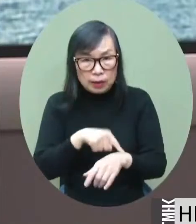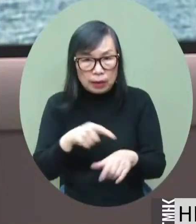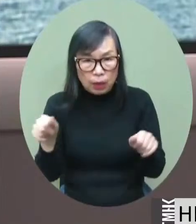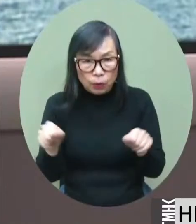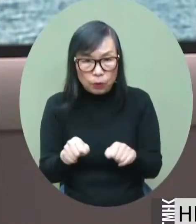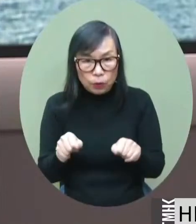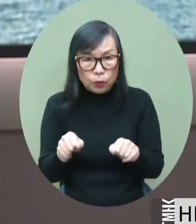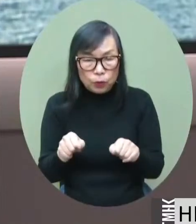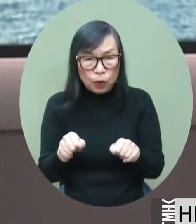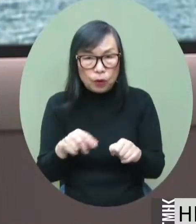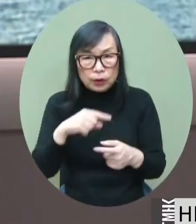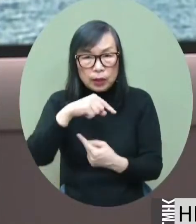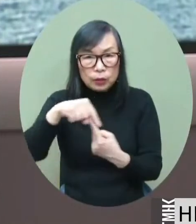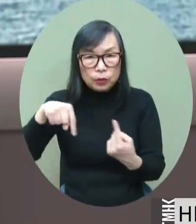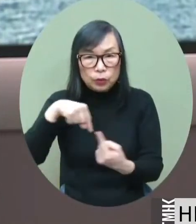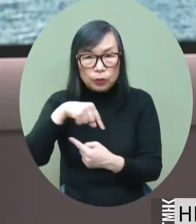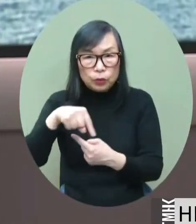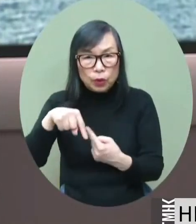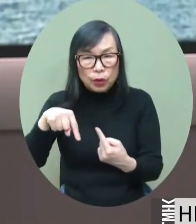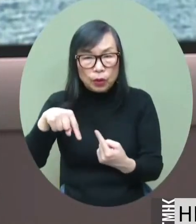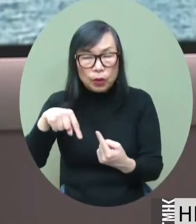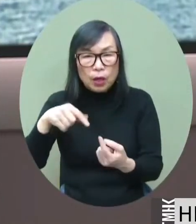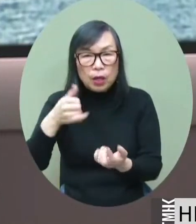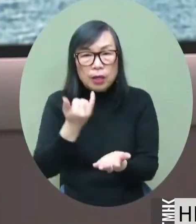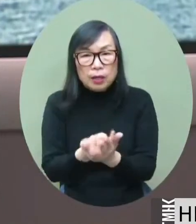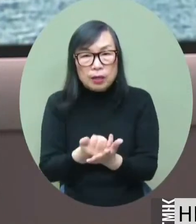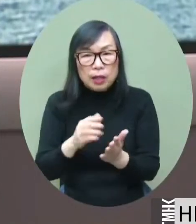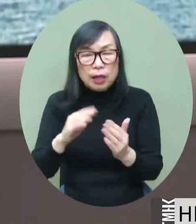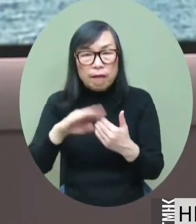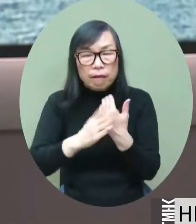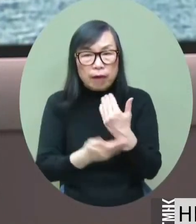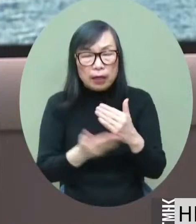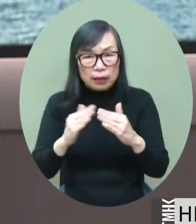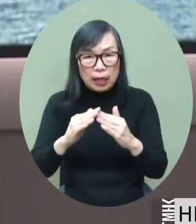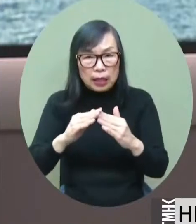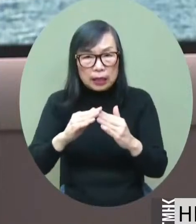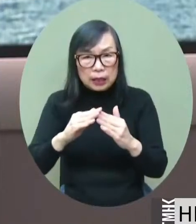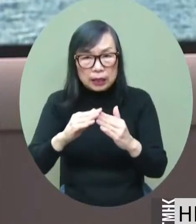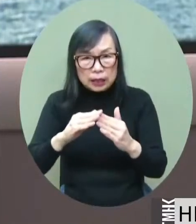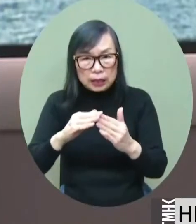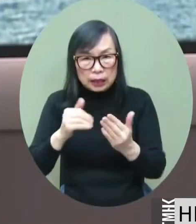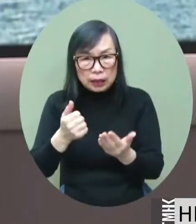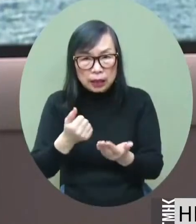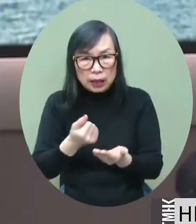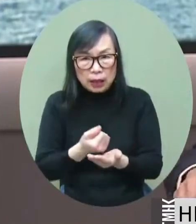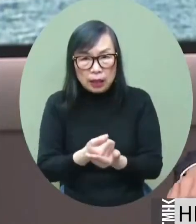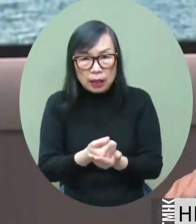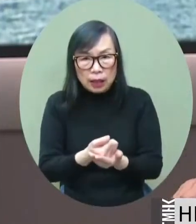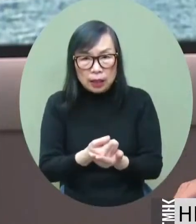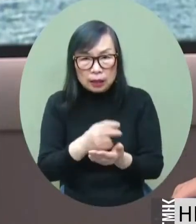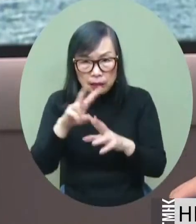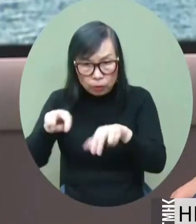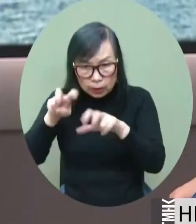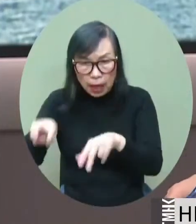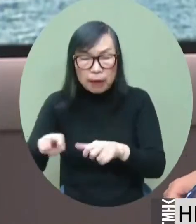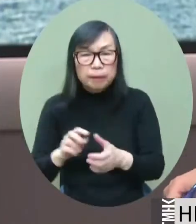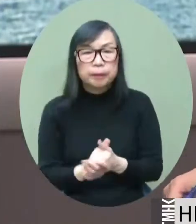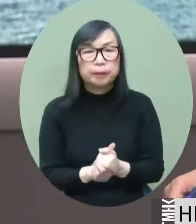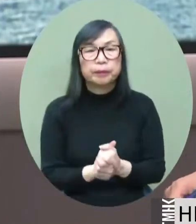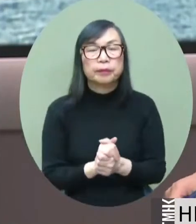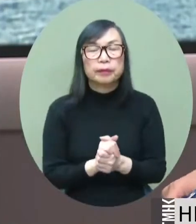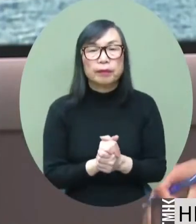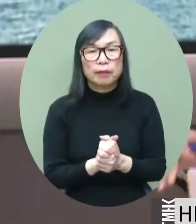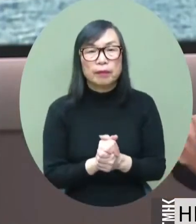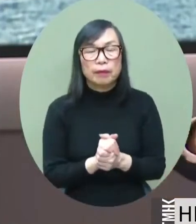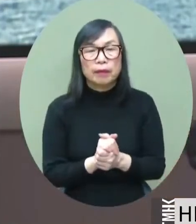So the patient passed away soon after he was admitted, so his case was referred to the coroner's court for